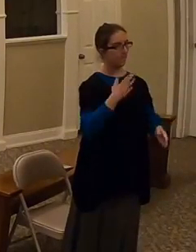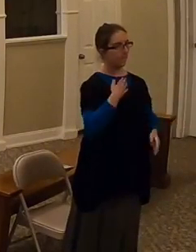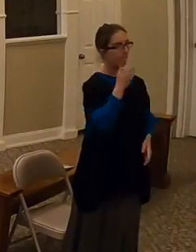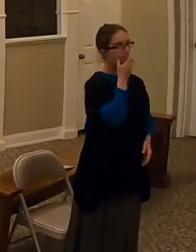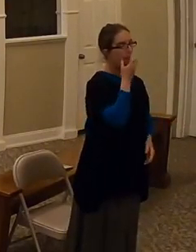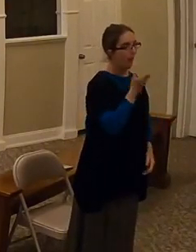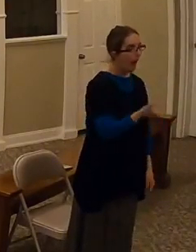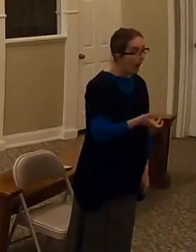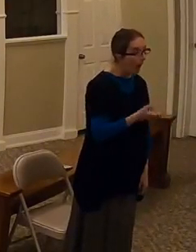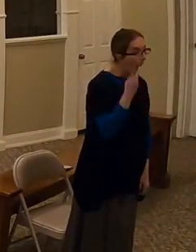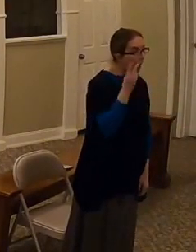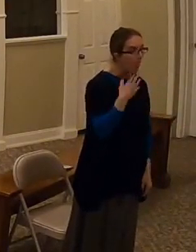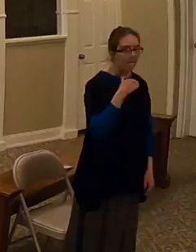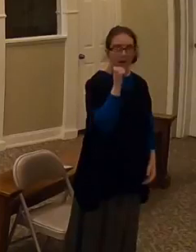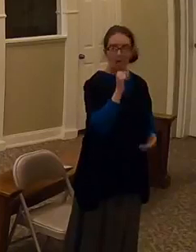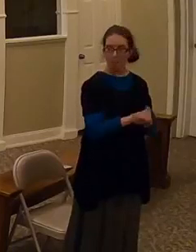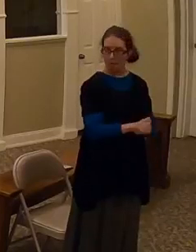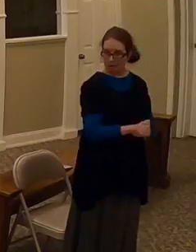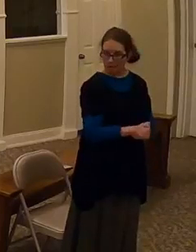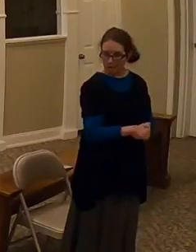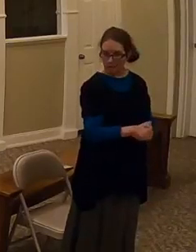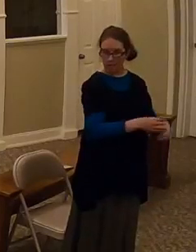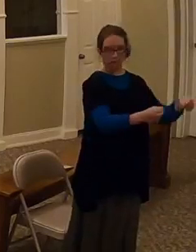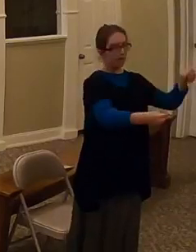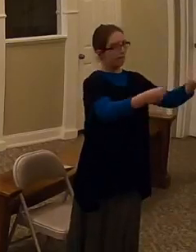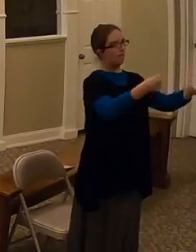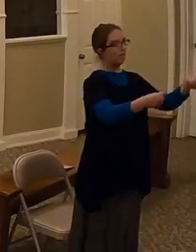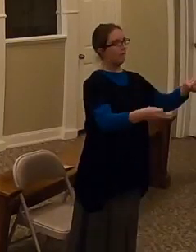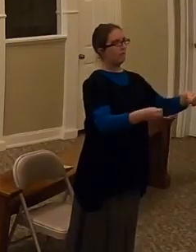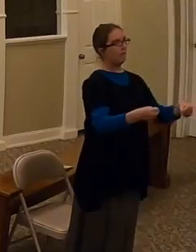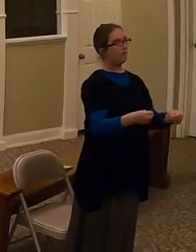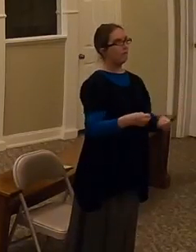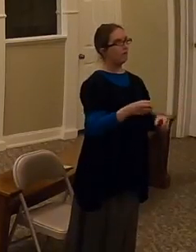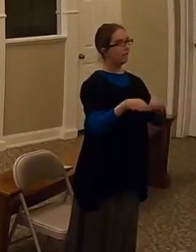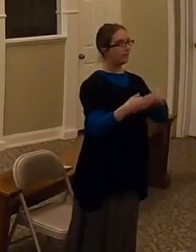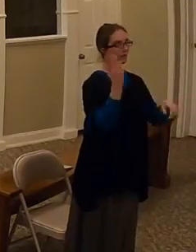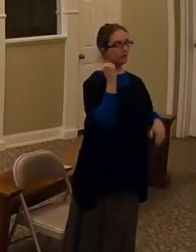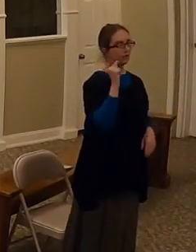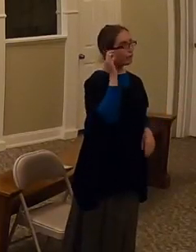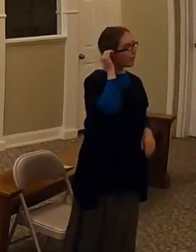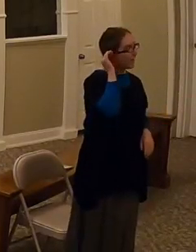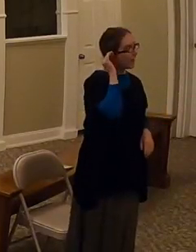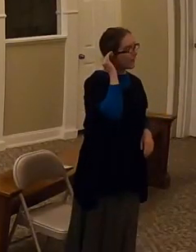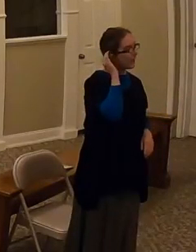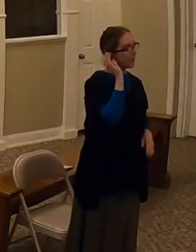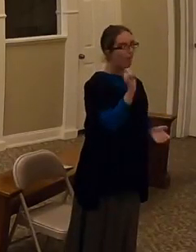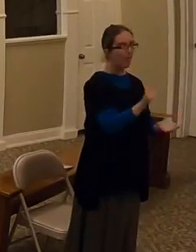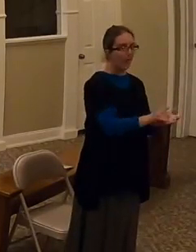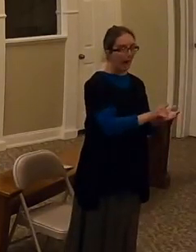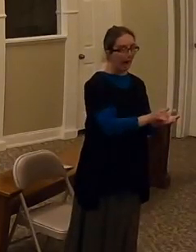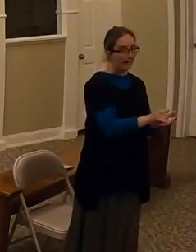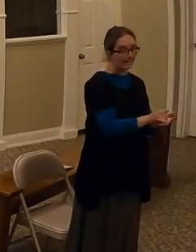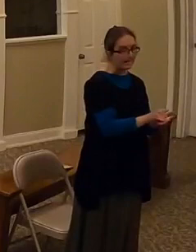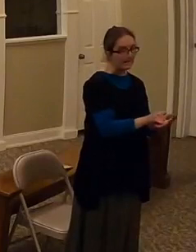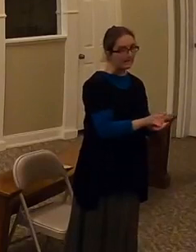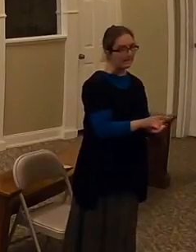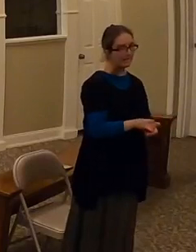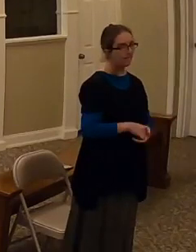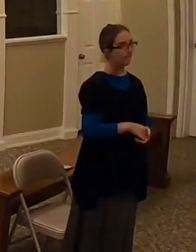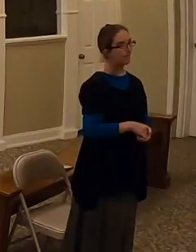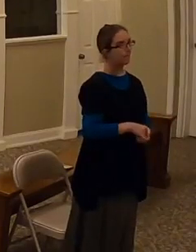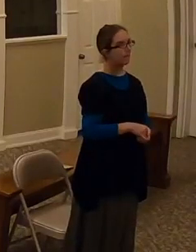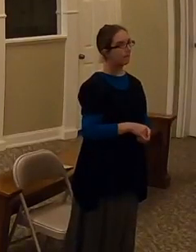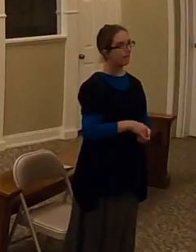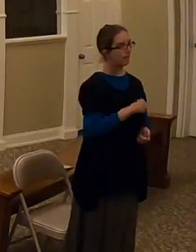mouth dropped open. I looked at my wife. I think we was driving down the road. And I said, did you hear what he just said? I